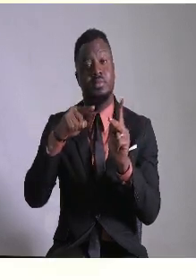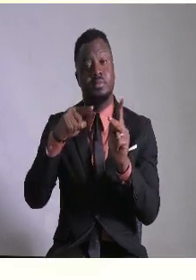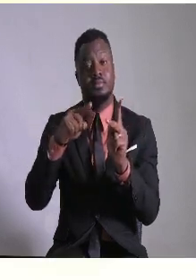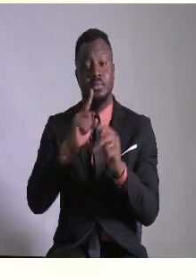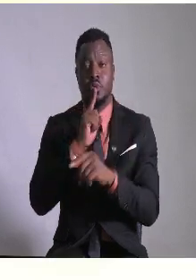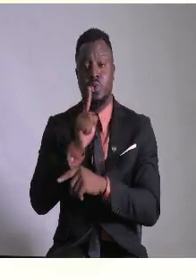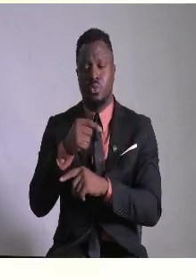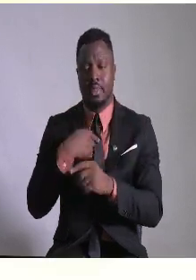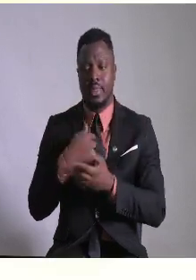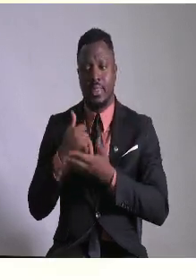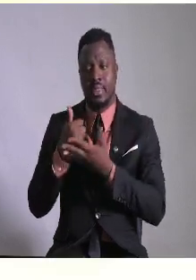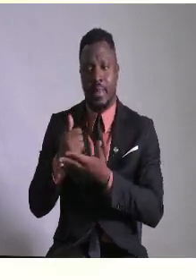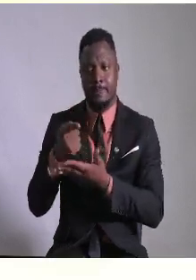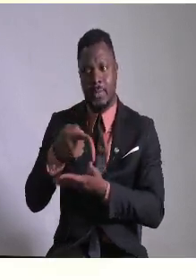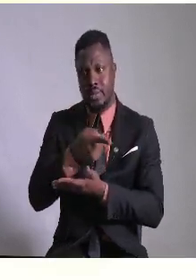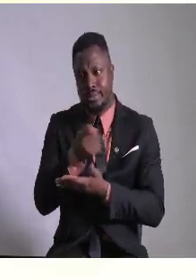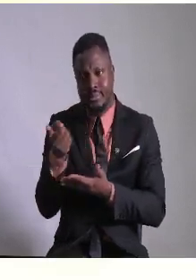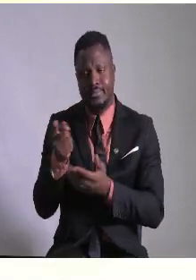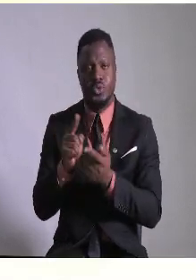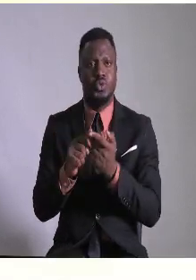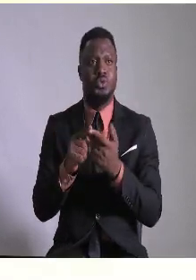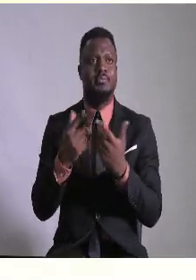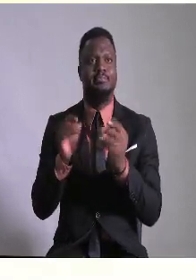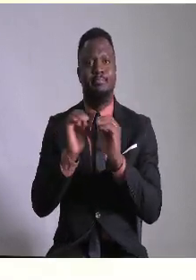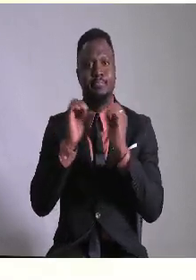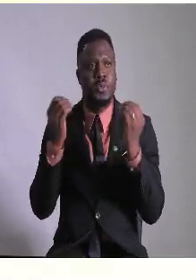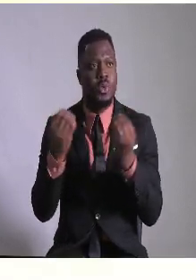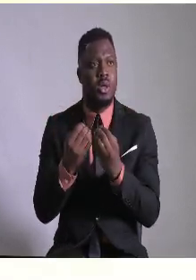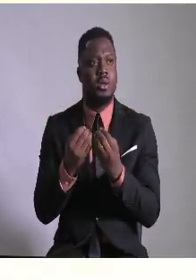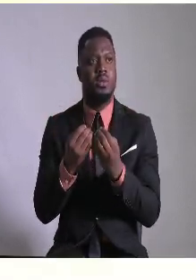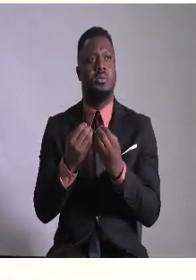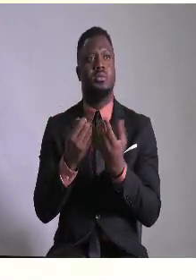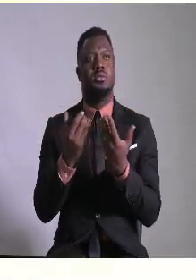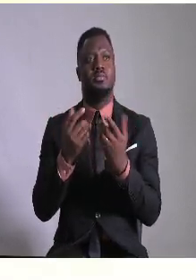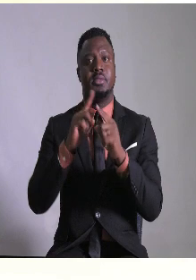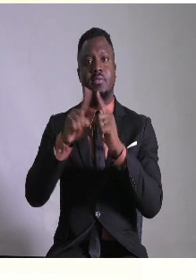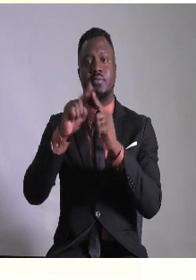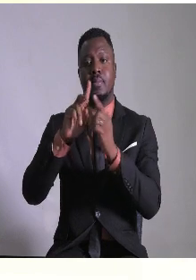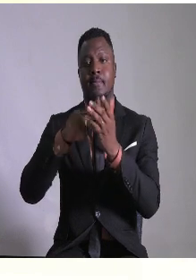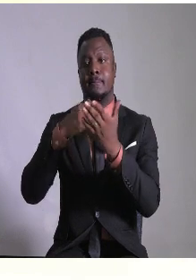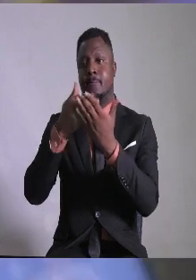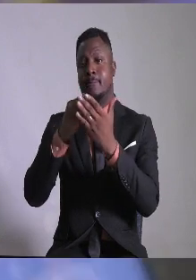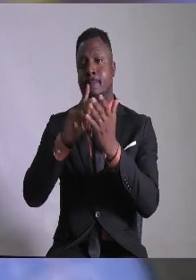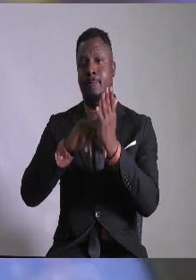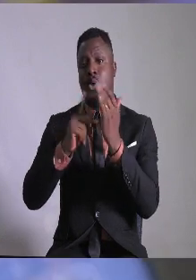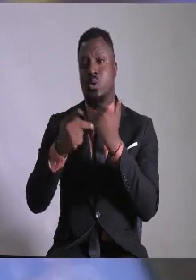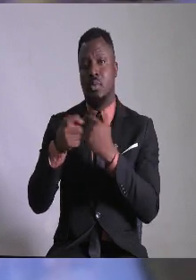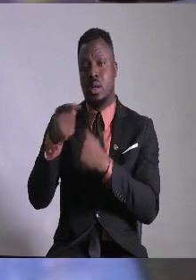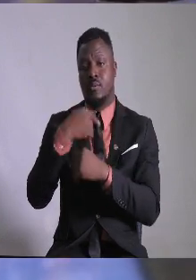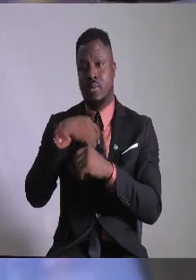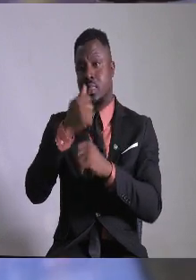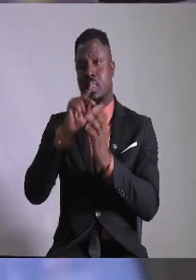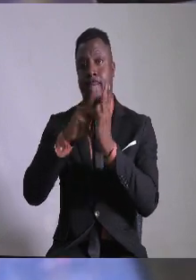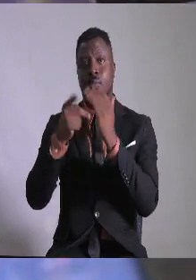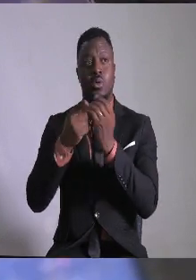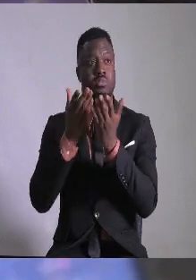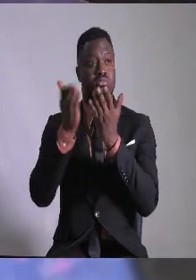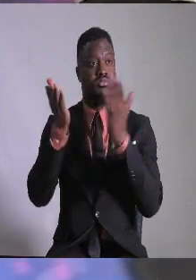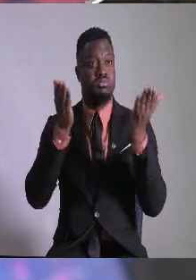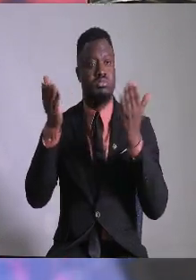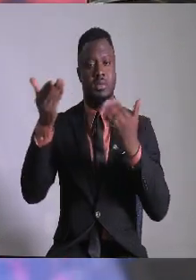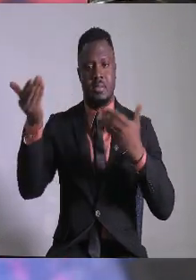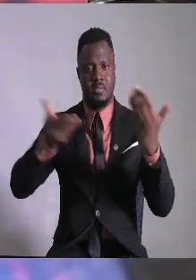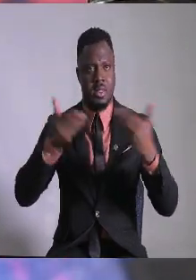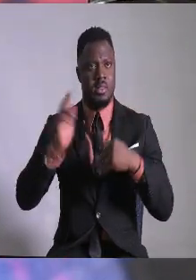We also help them to organize outreach programs. So whenever they have outreach programs,